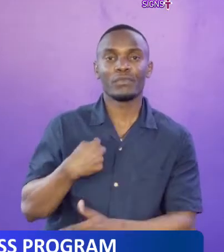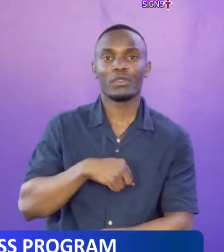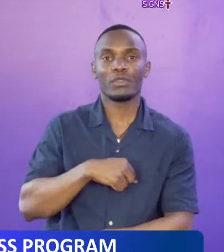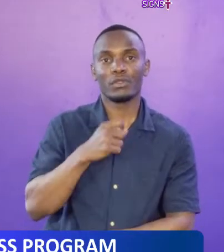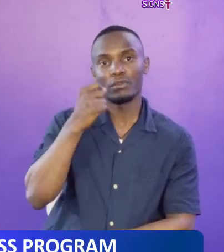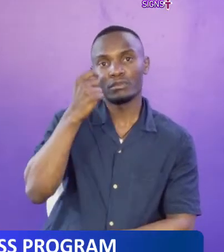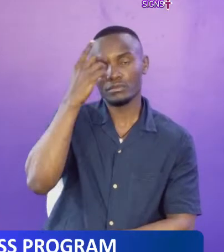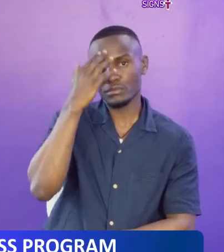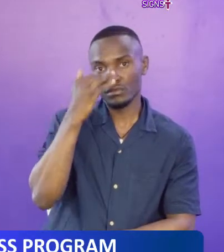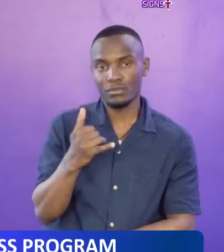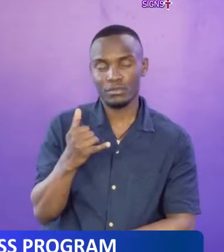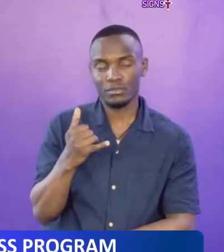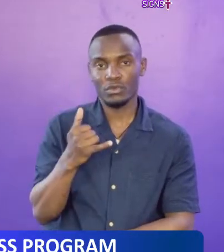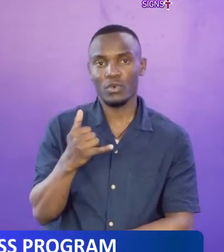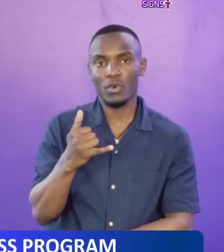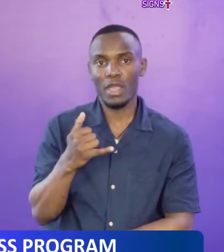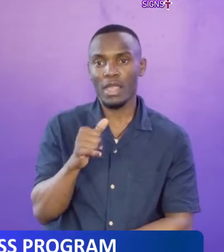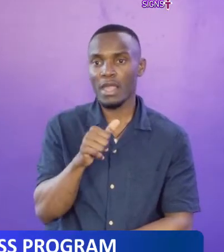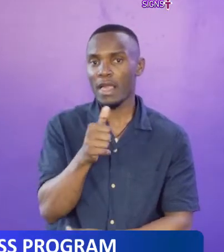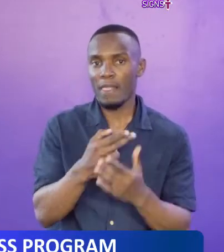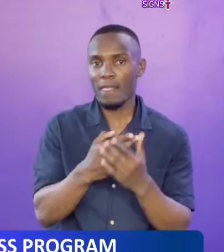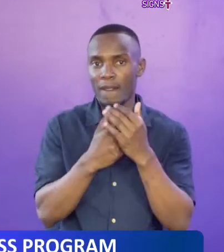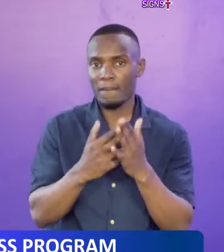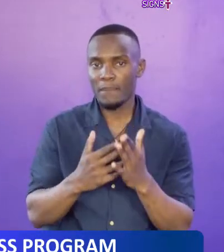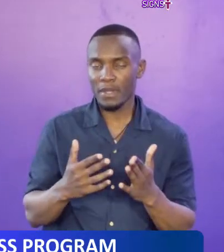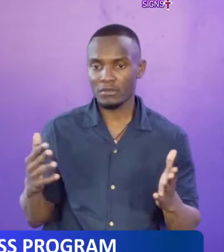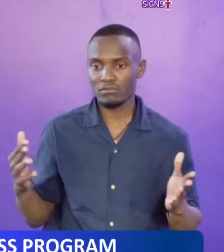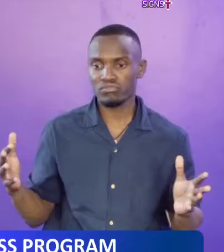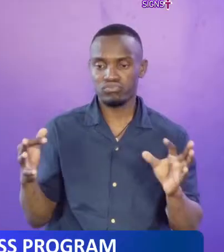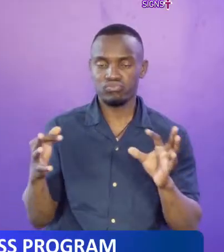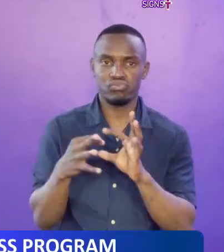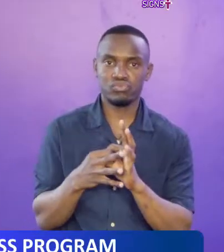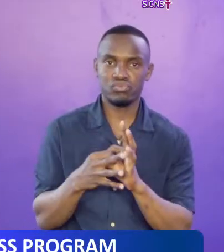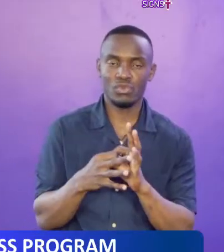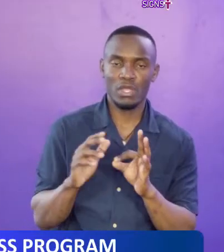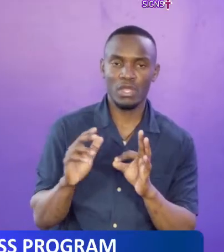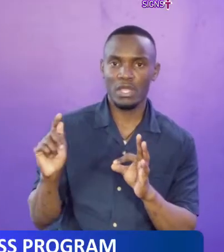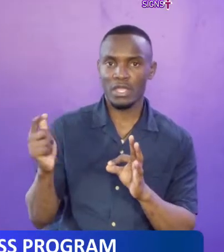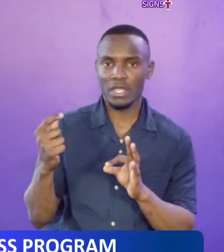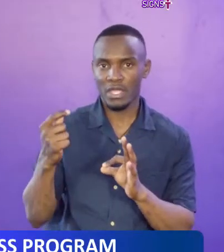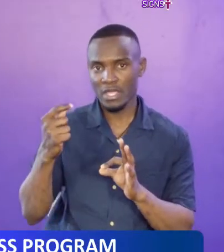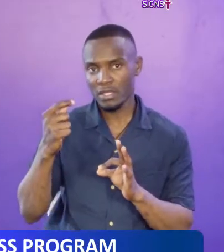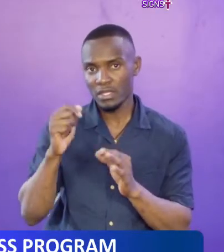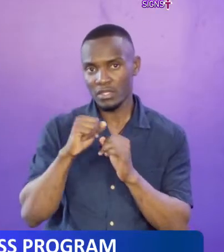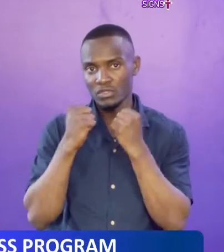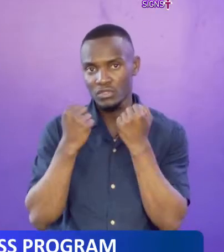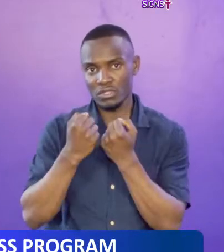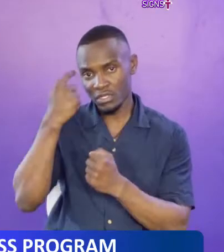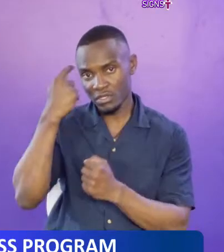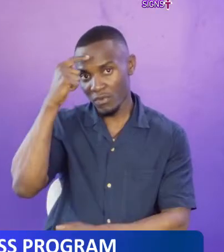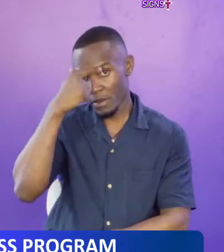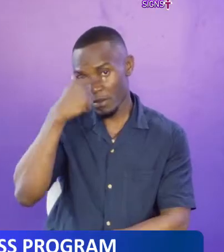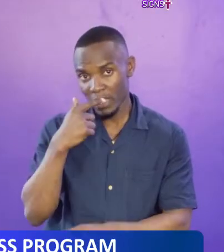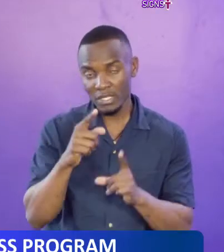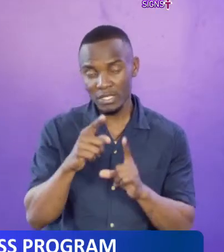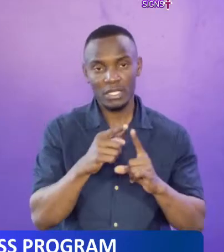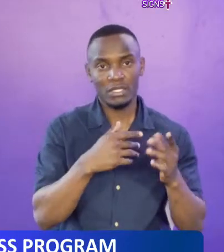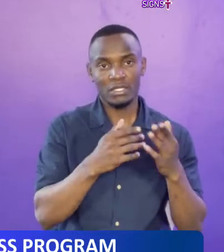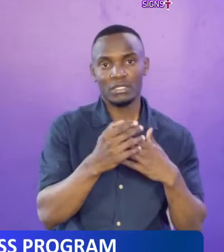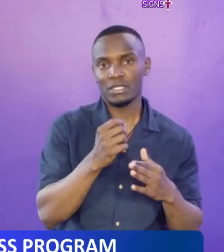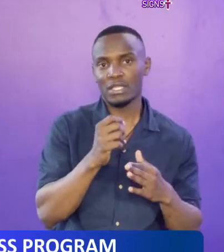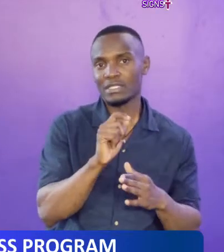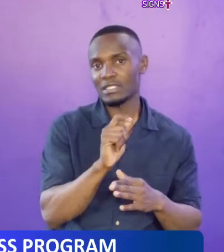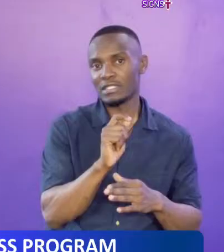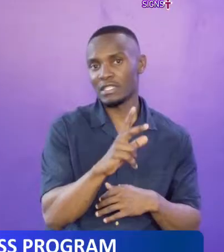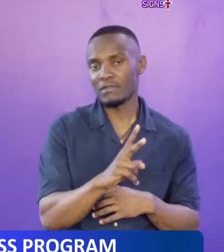of other partners. Kenya Society for the Blind, we had Science Media, just to see that